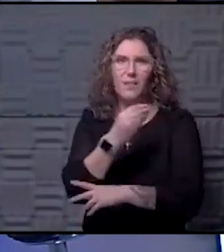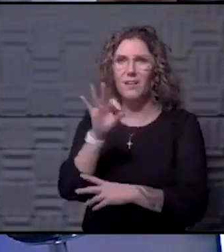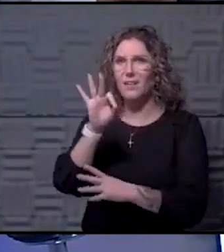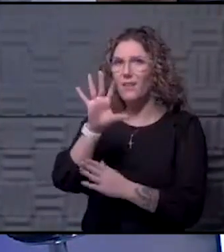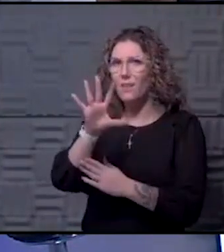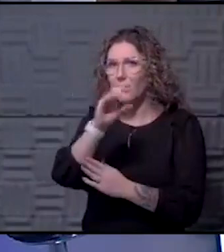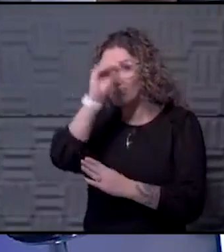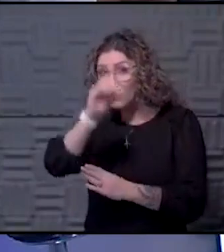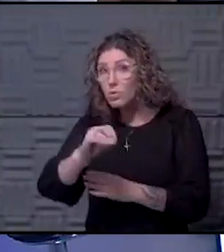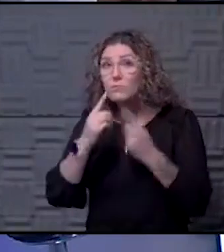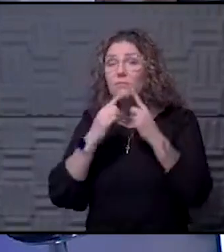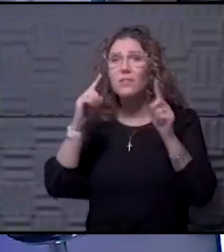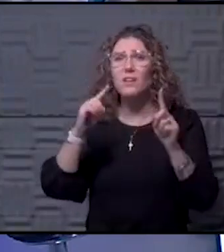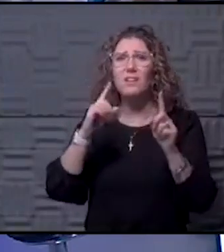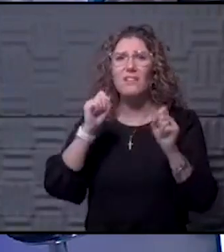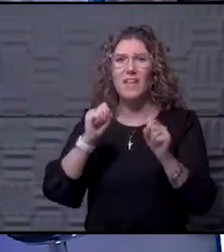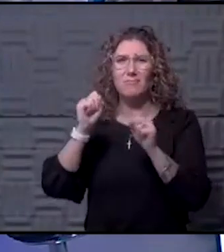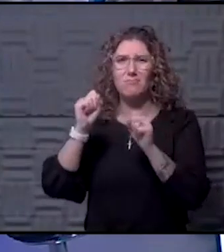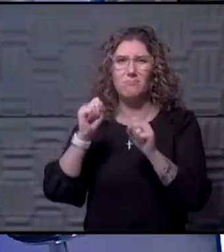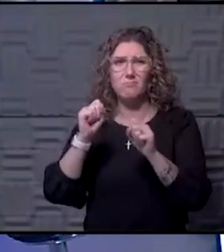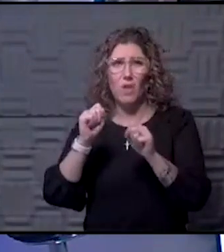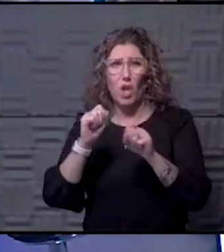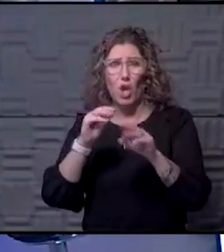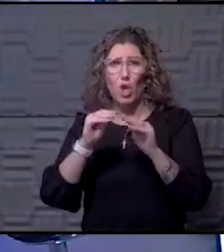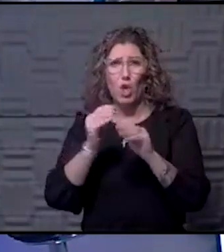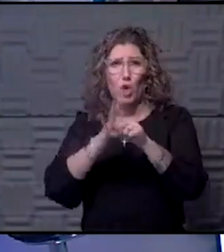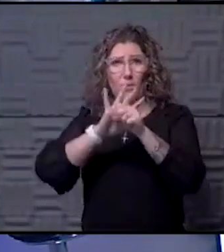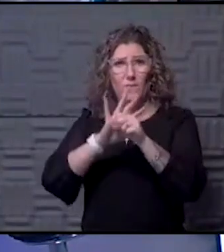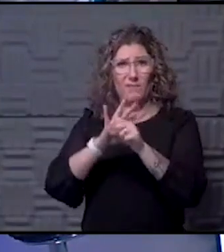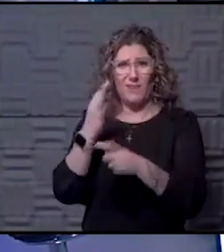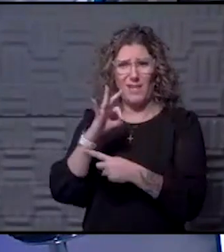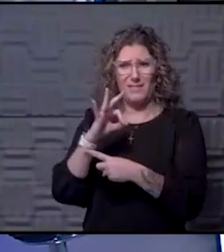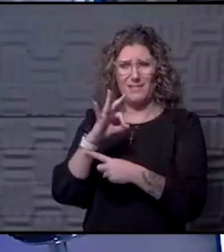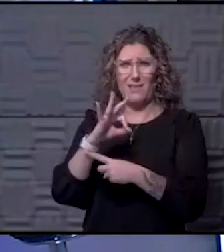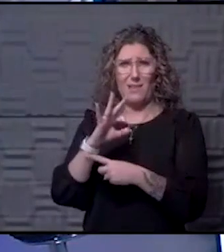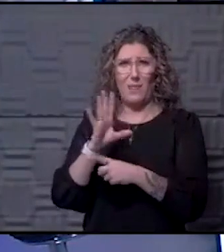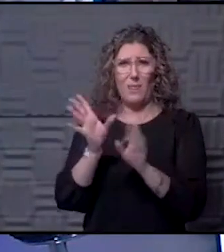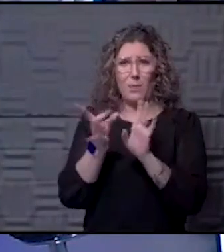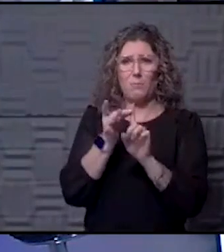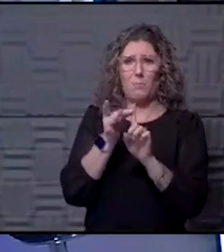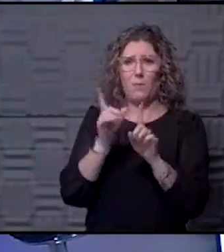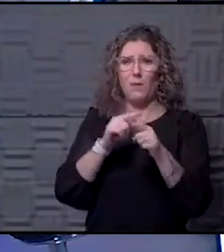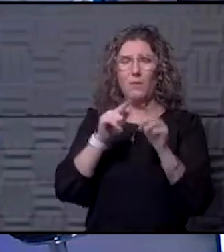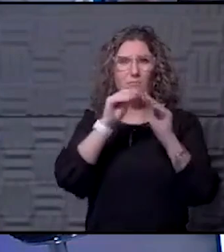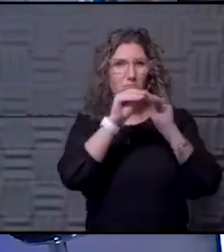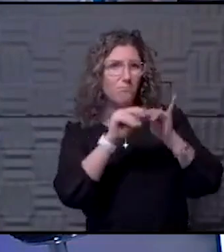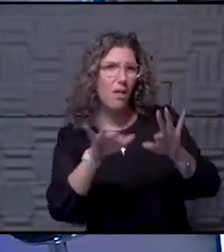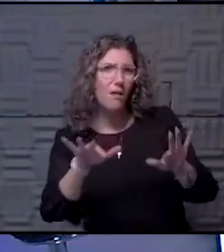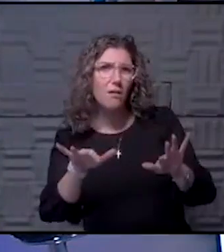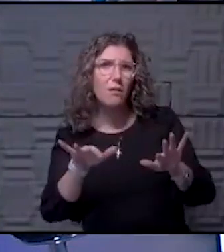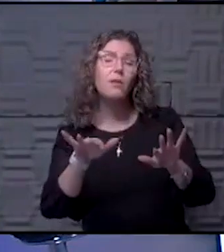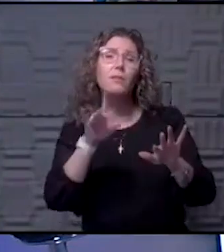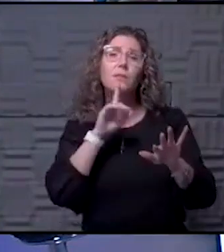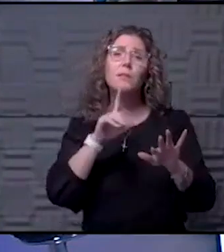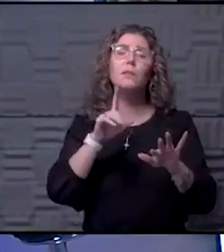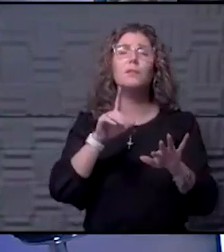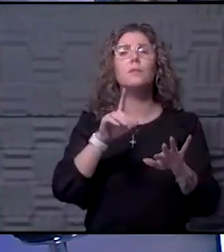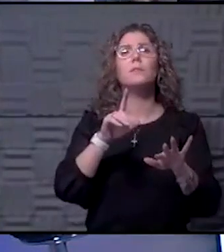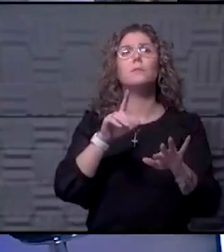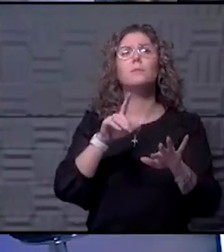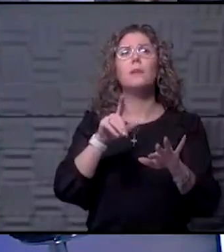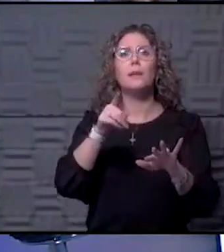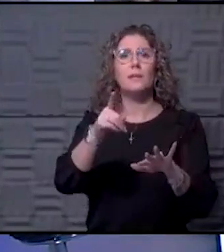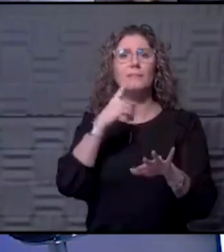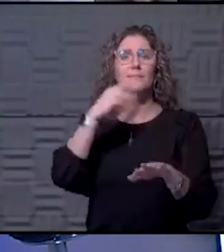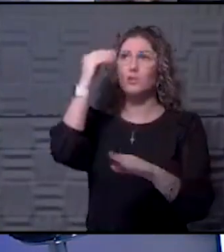effective, can he still bring COVID home? Is it extremely unlikely he can catch COVID and pass it on? And he does